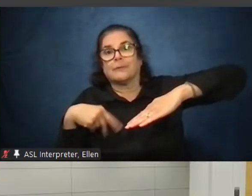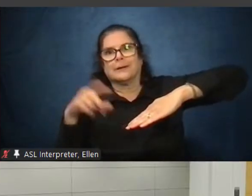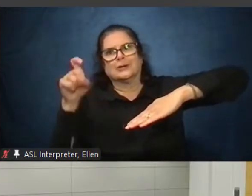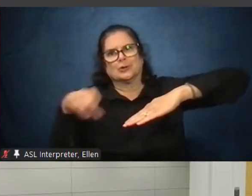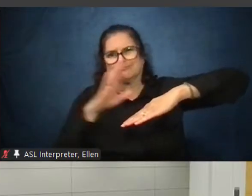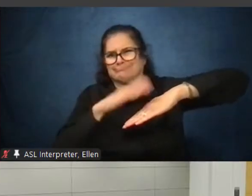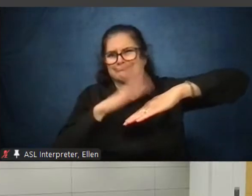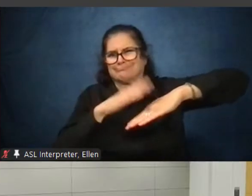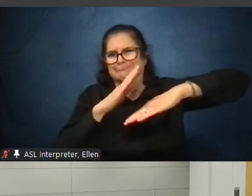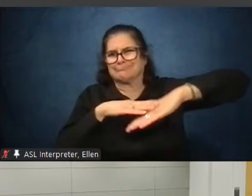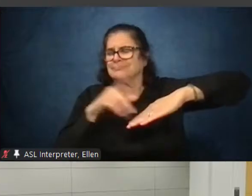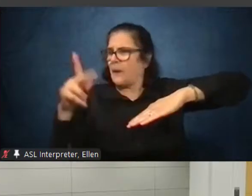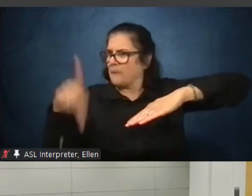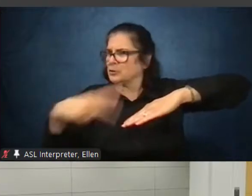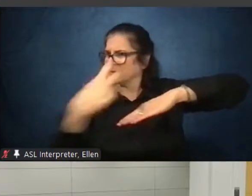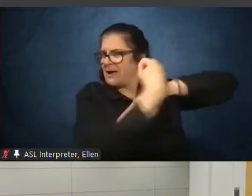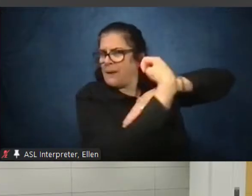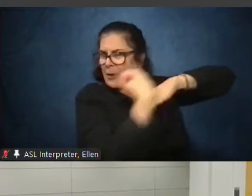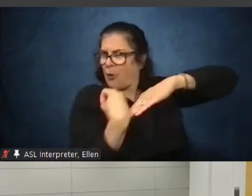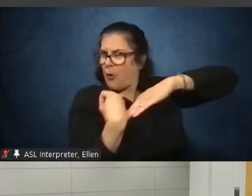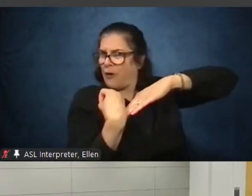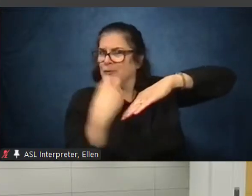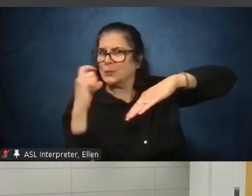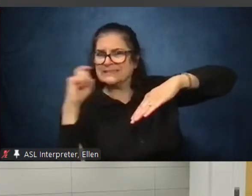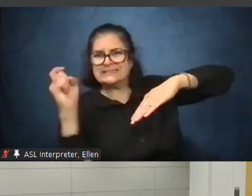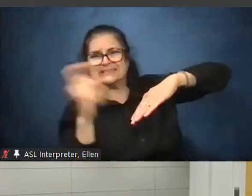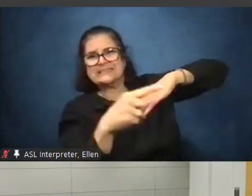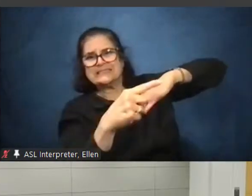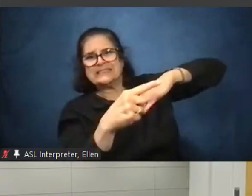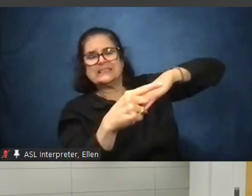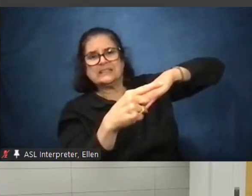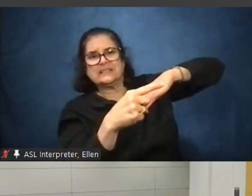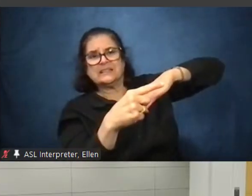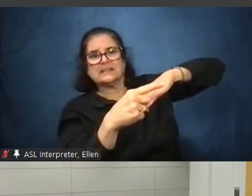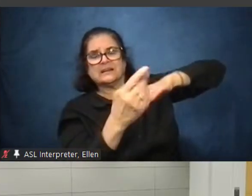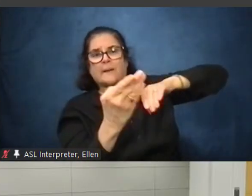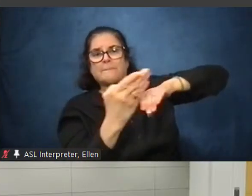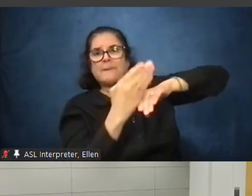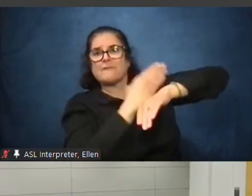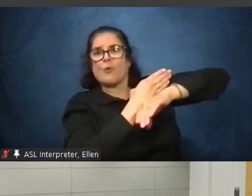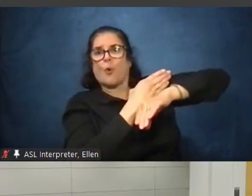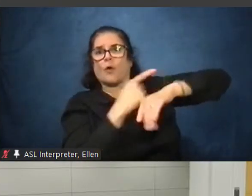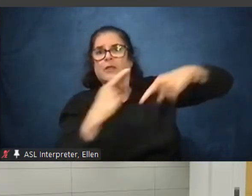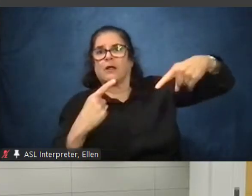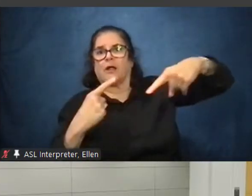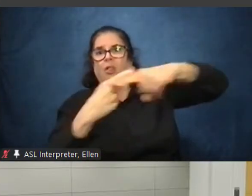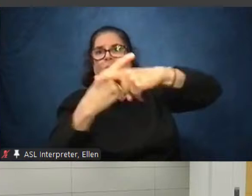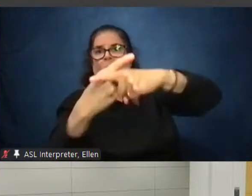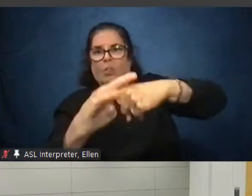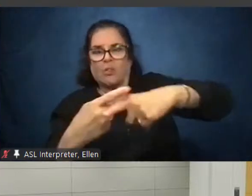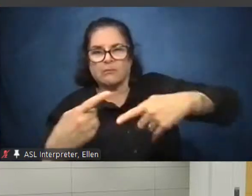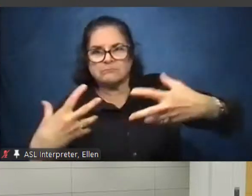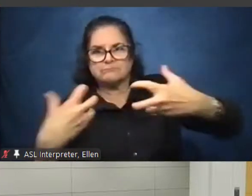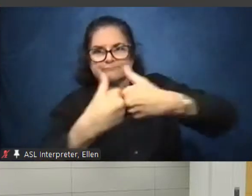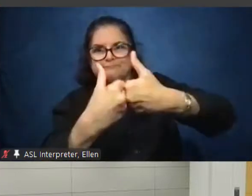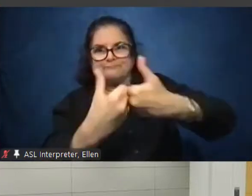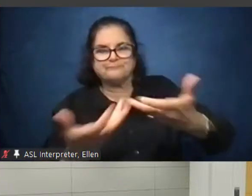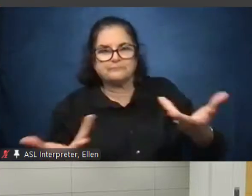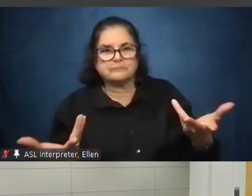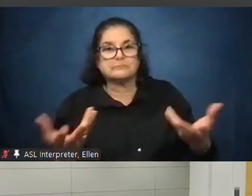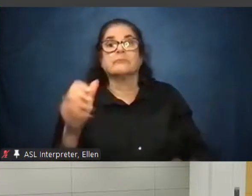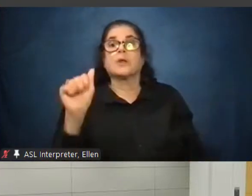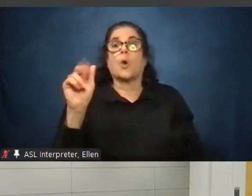hey, someone is getting off, and you can see that person getting off before those two modes ever directly interact. Versus like the